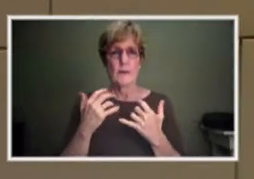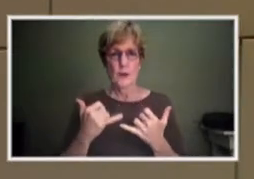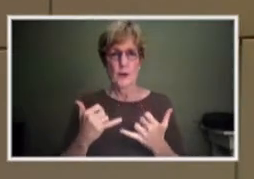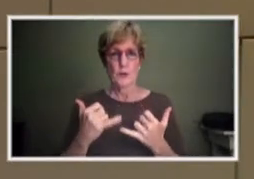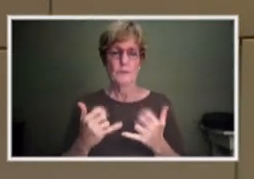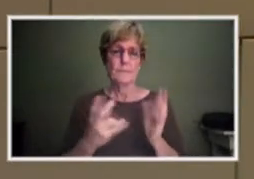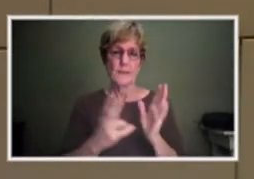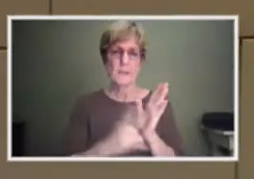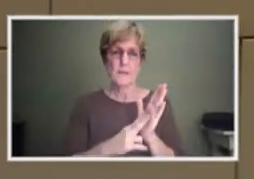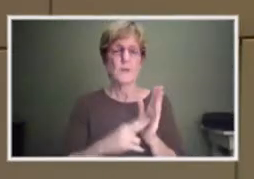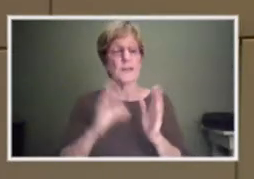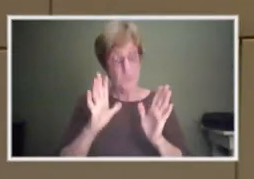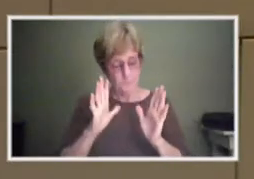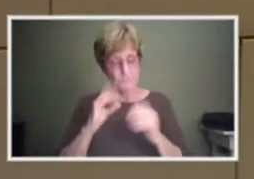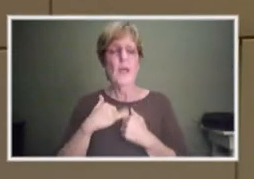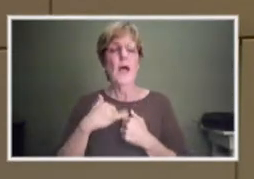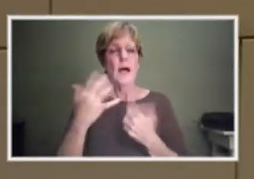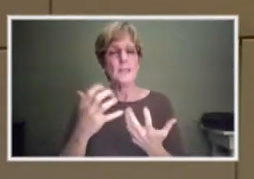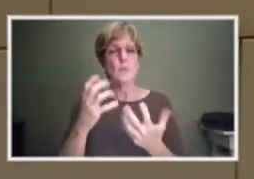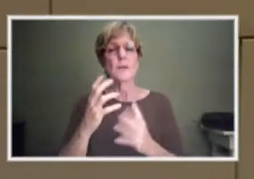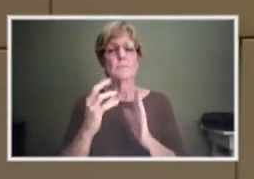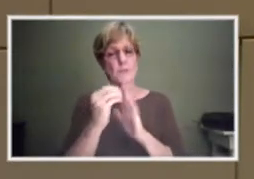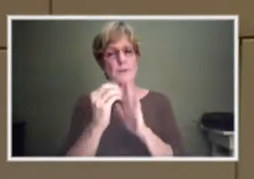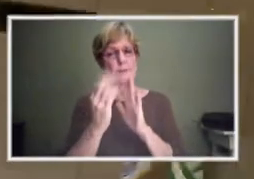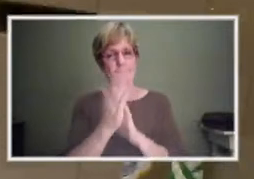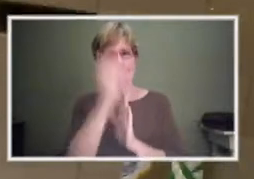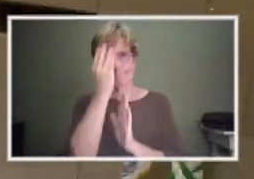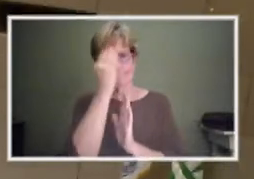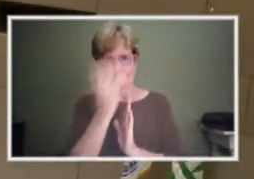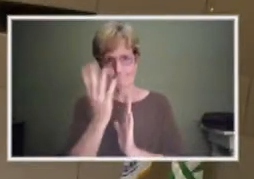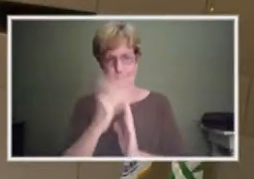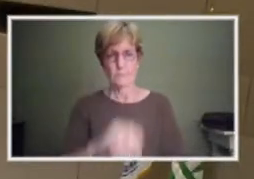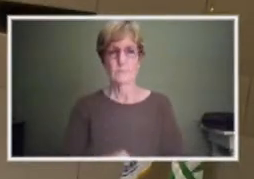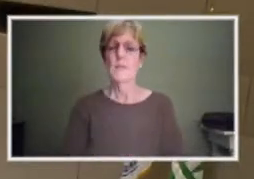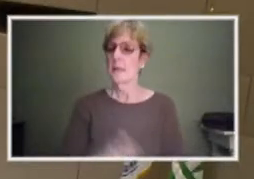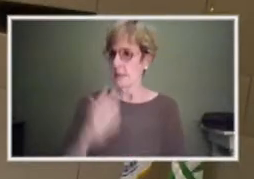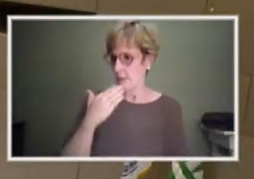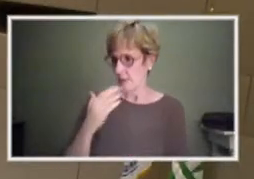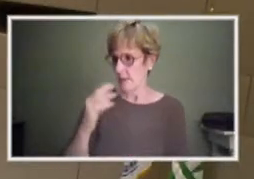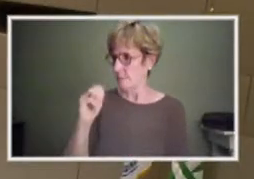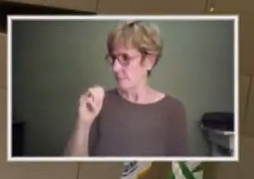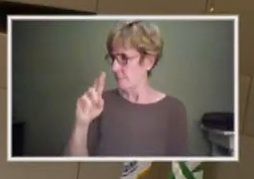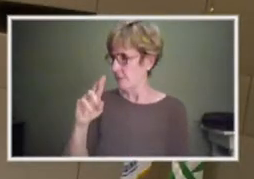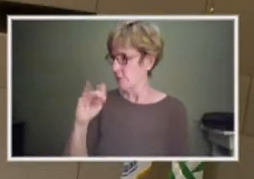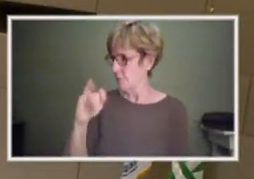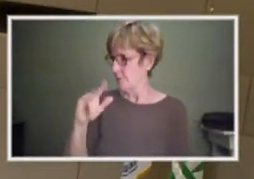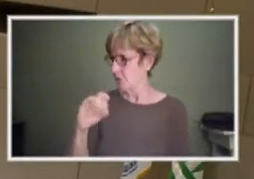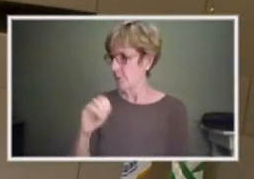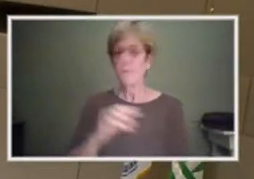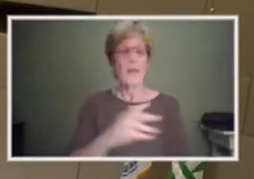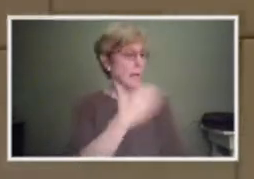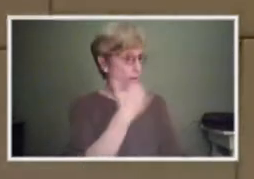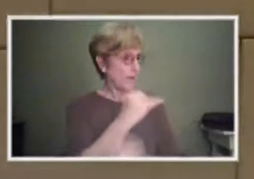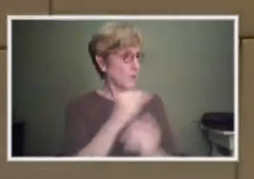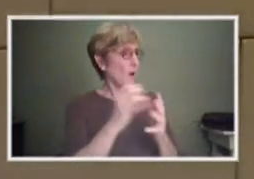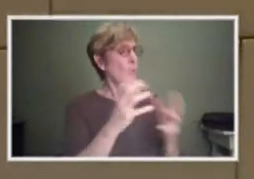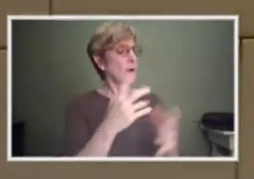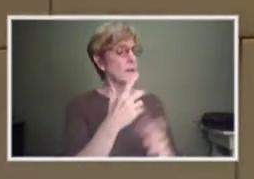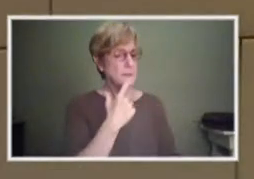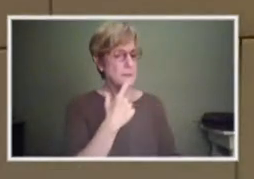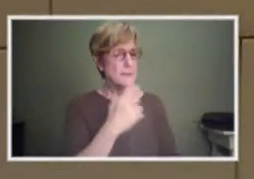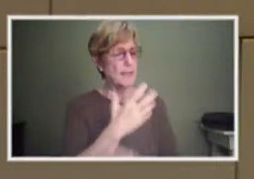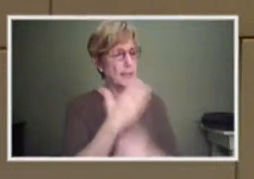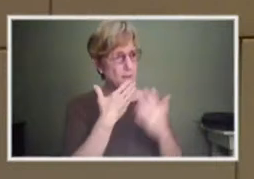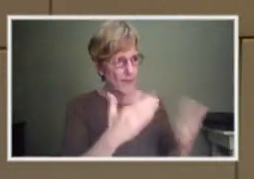contract. So I just want to put that on record. Thank you. All right. Mr. Mitchell? Madam Mayor, thank you. I just want to say thank you